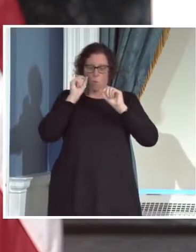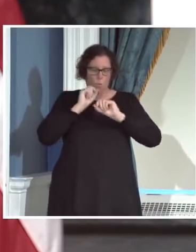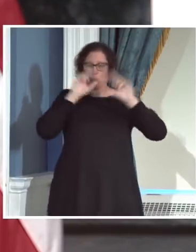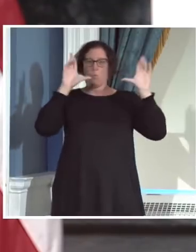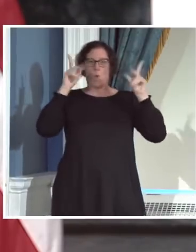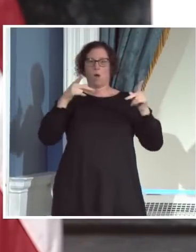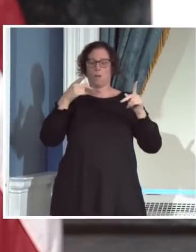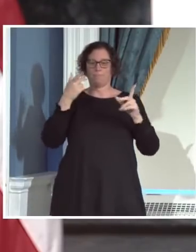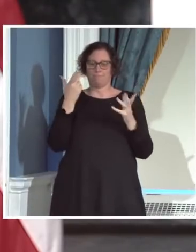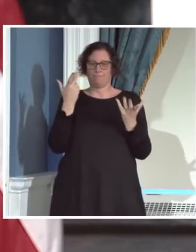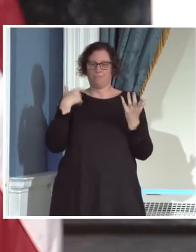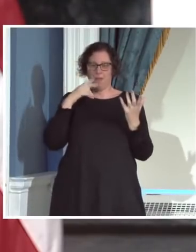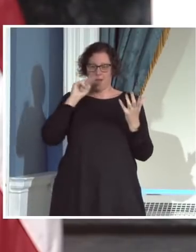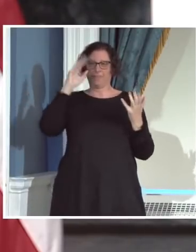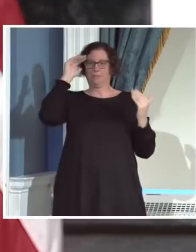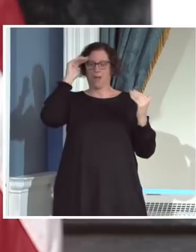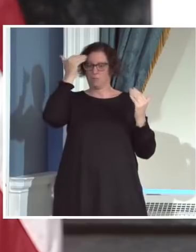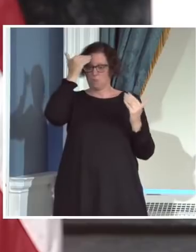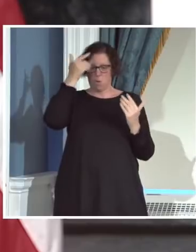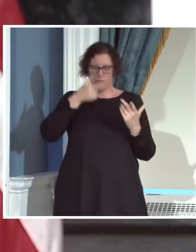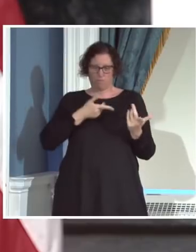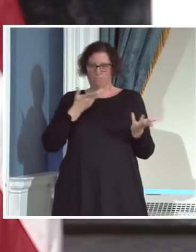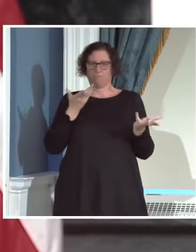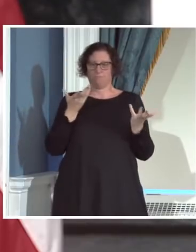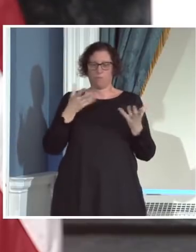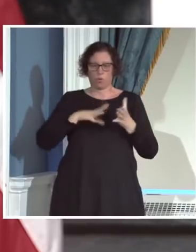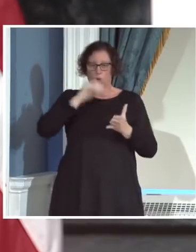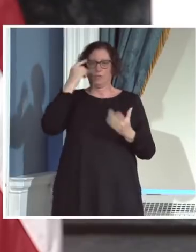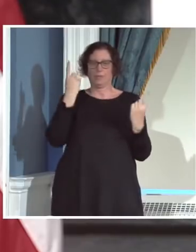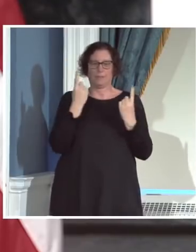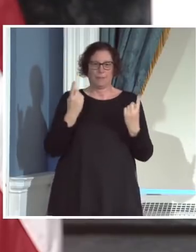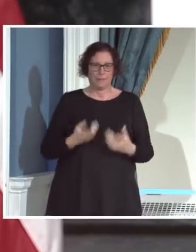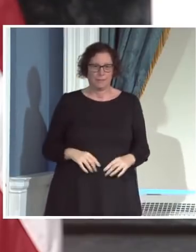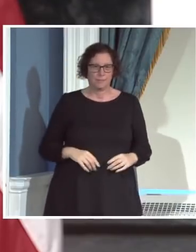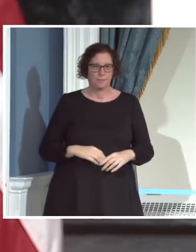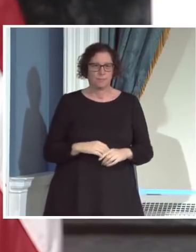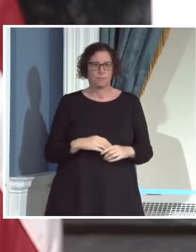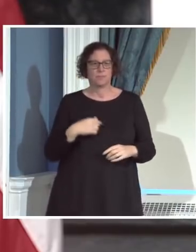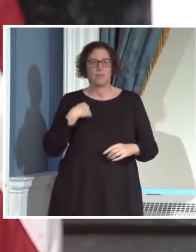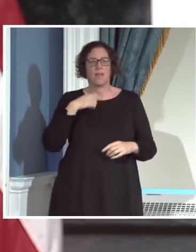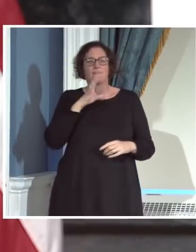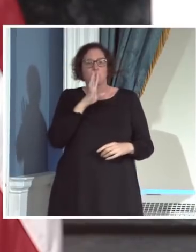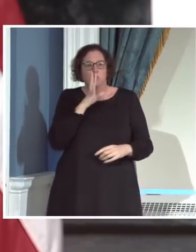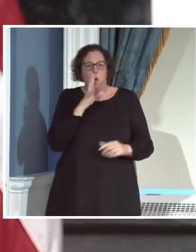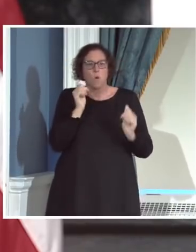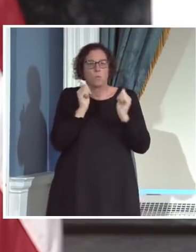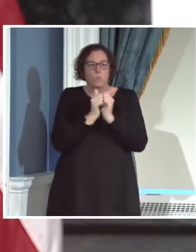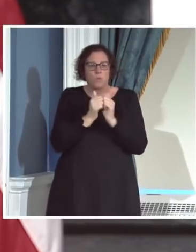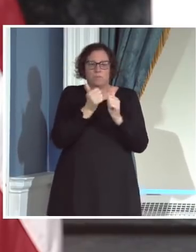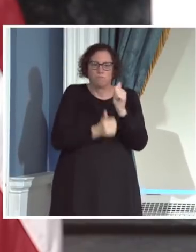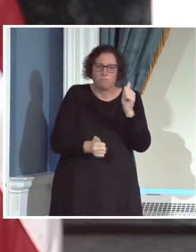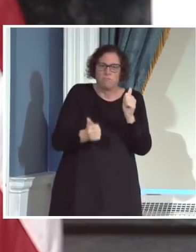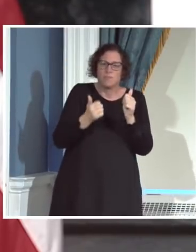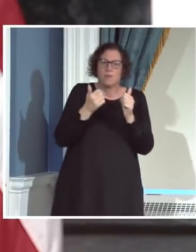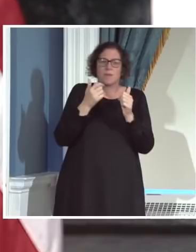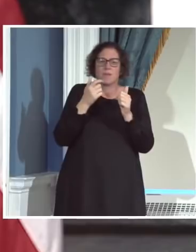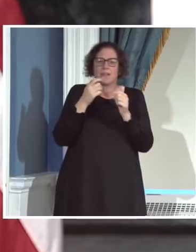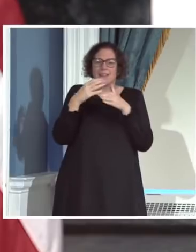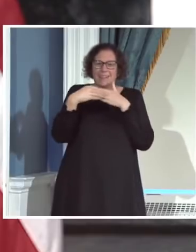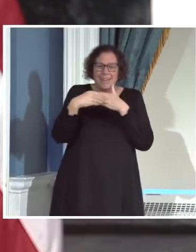in the last few weeks, and we are all scrambling to find ventilators, among many other items.